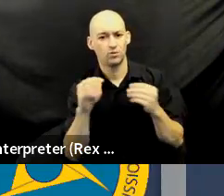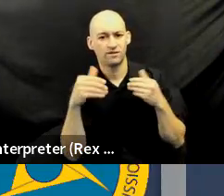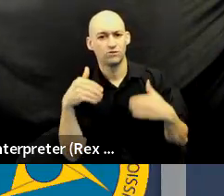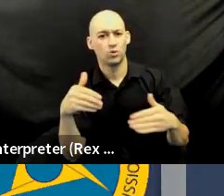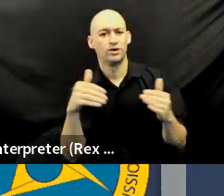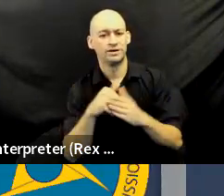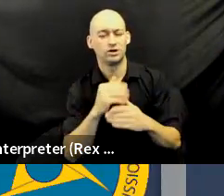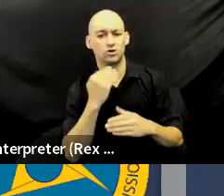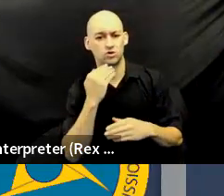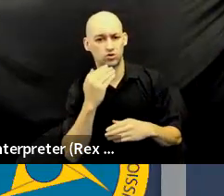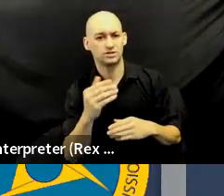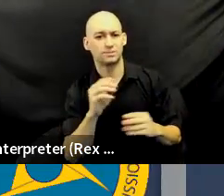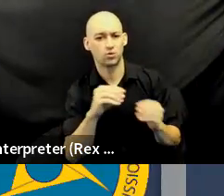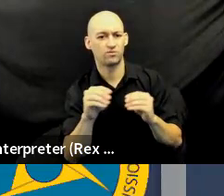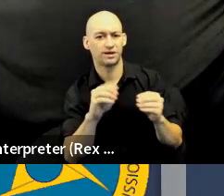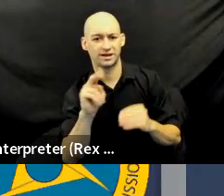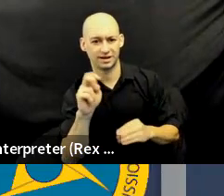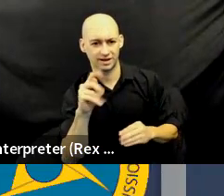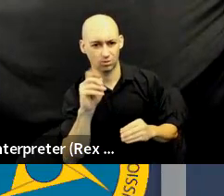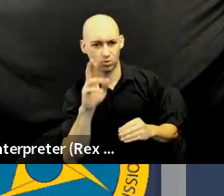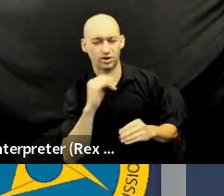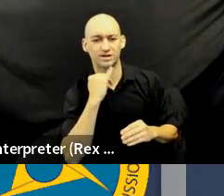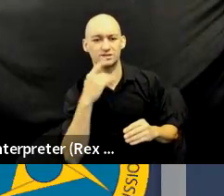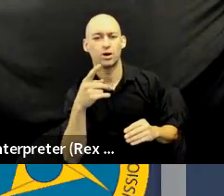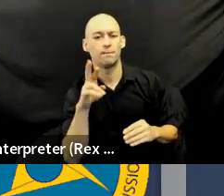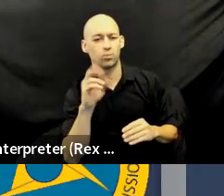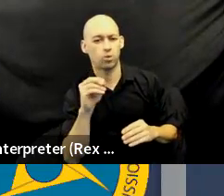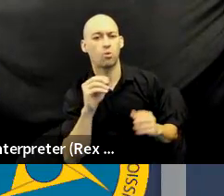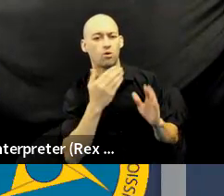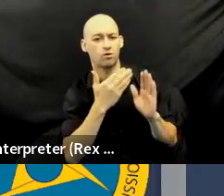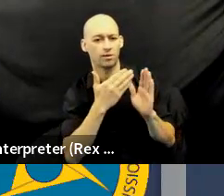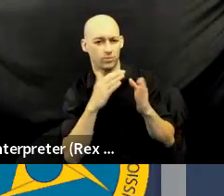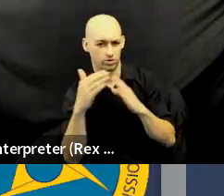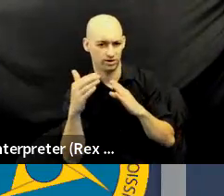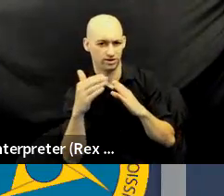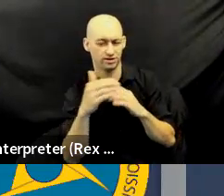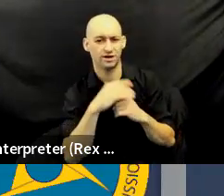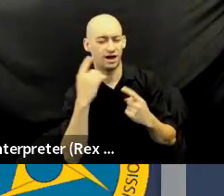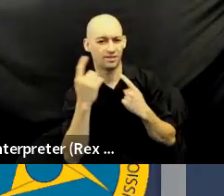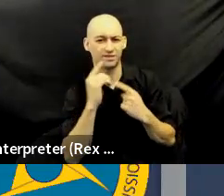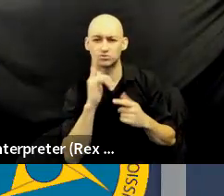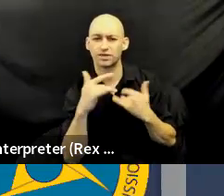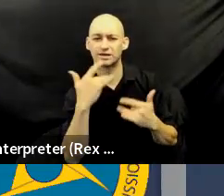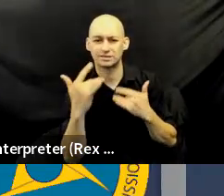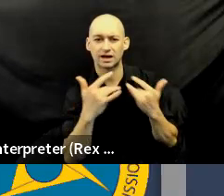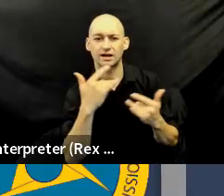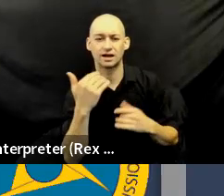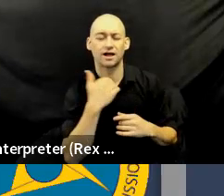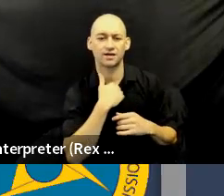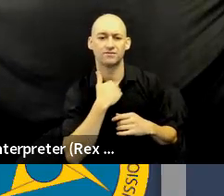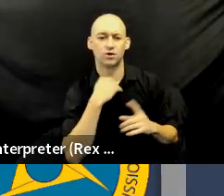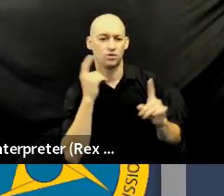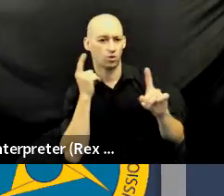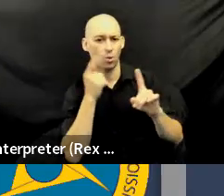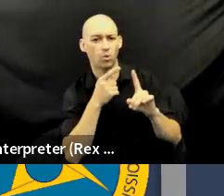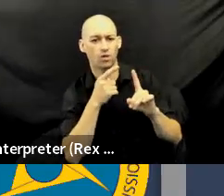a goods movement network that is also pro-community. And so I think it's very exciting that we have a goal of